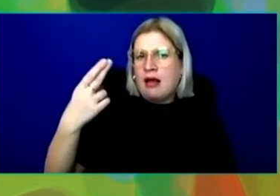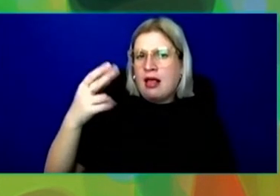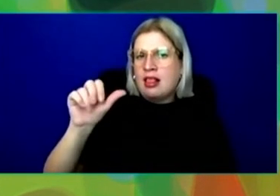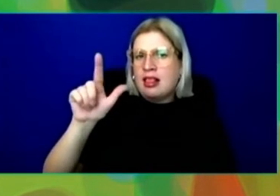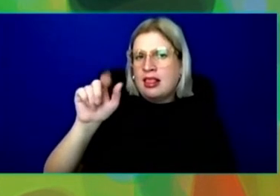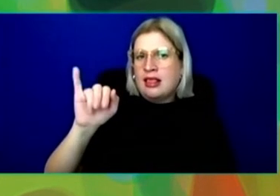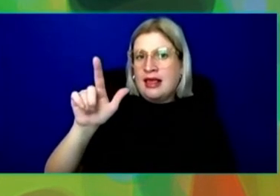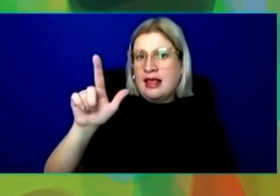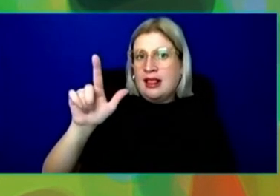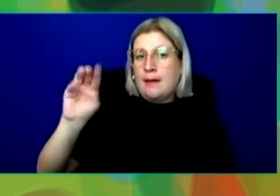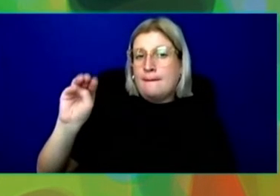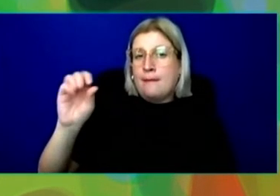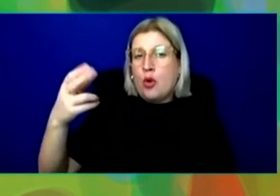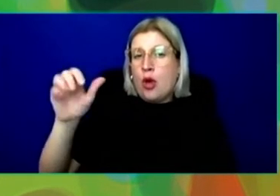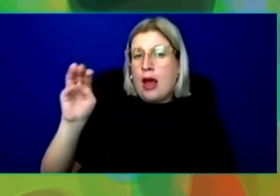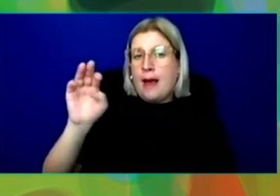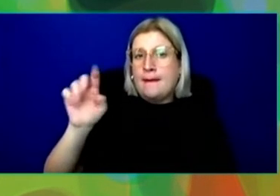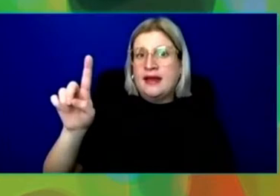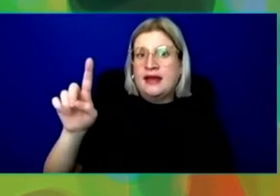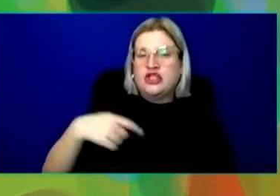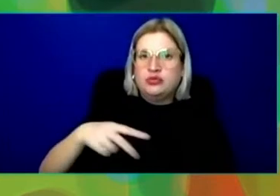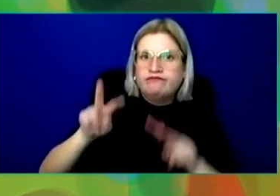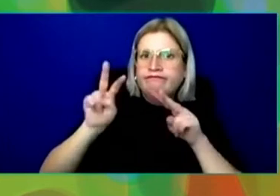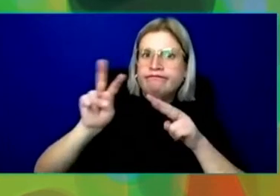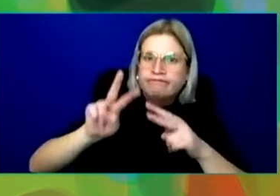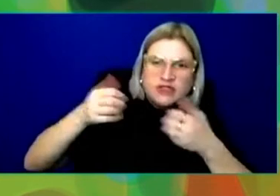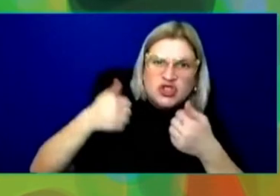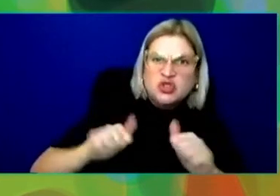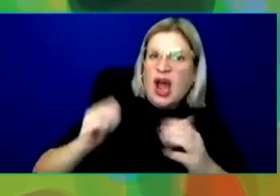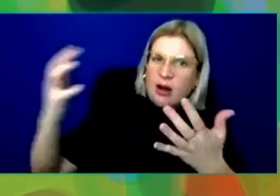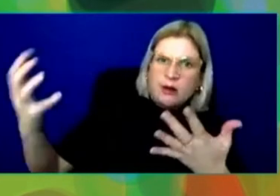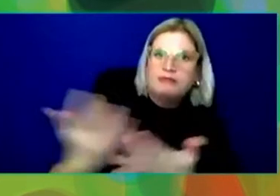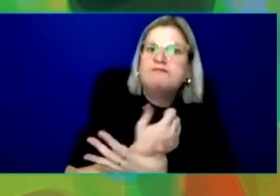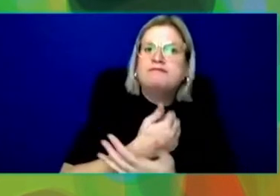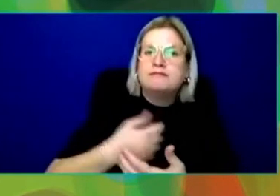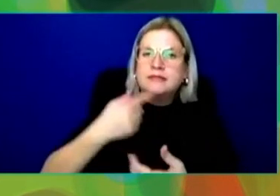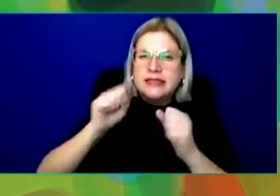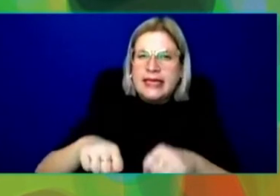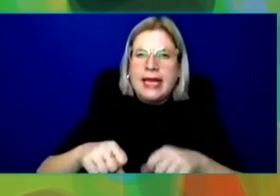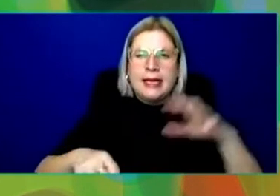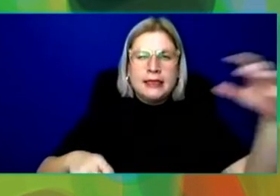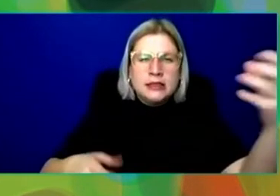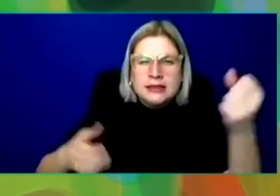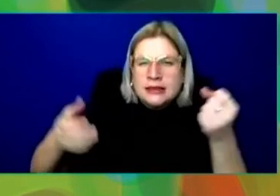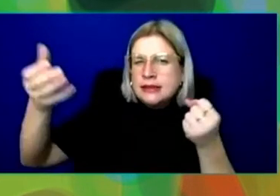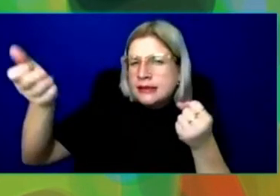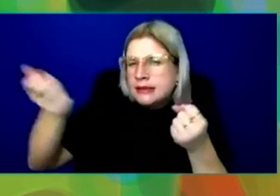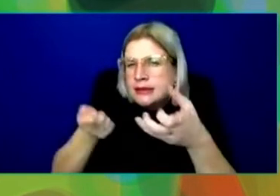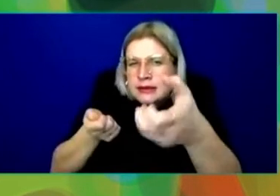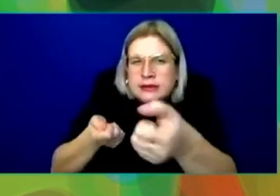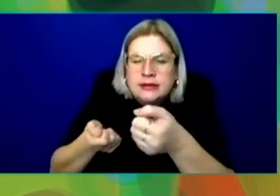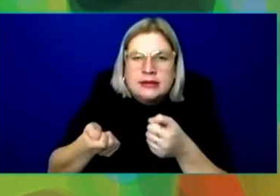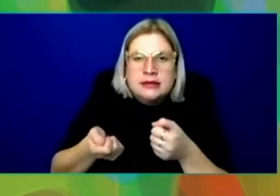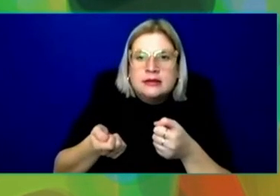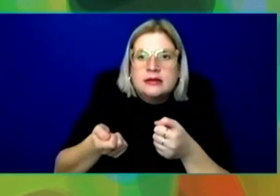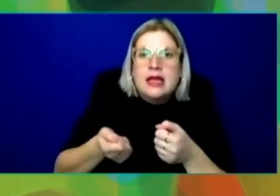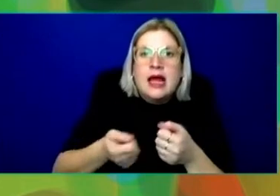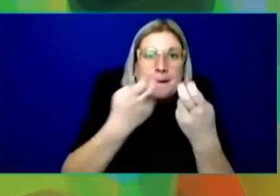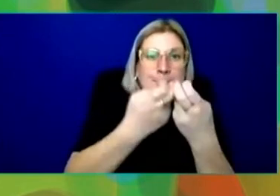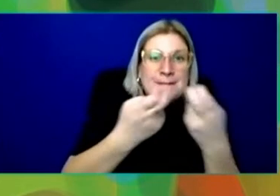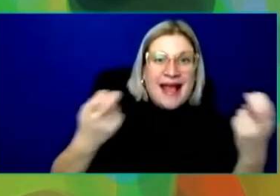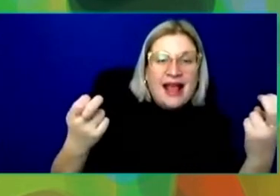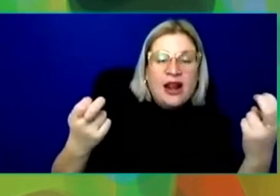just go for it and see what we could do to cobble together, you know, not only a scholarly panel and a